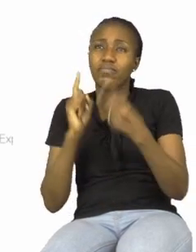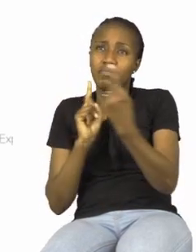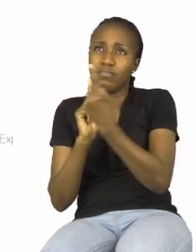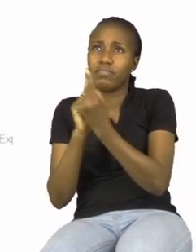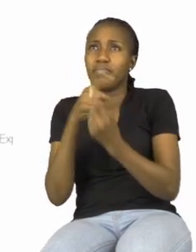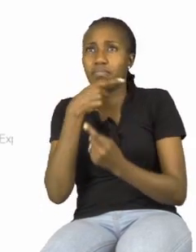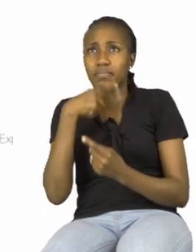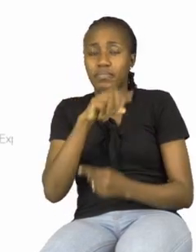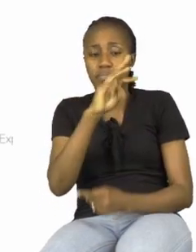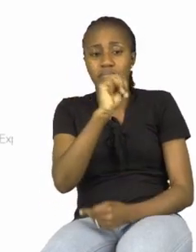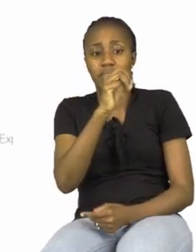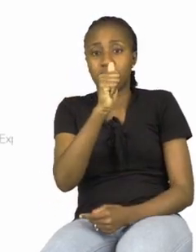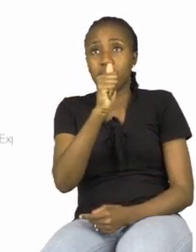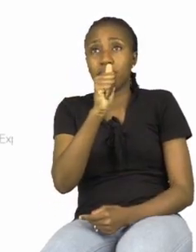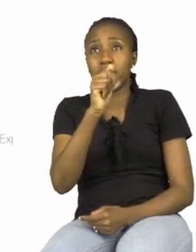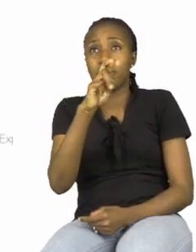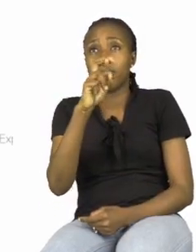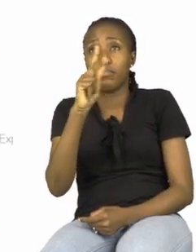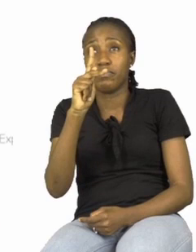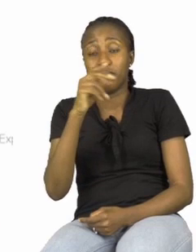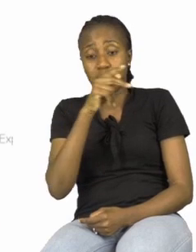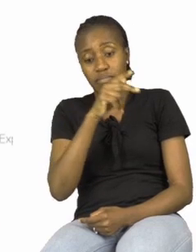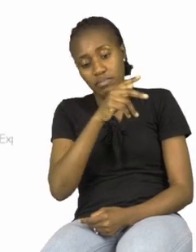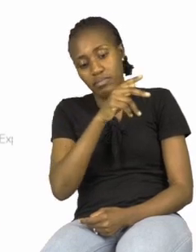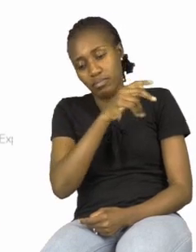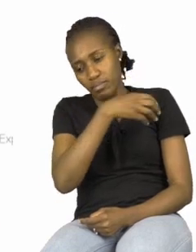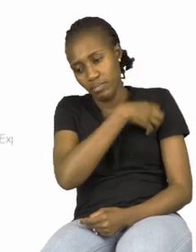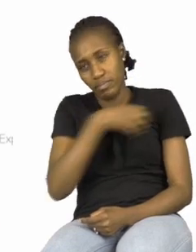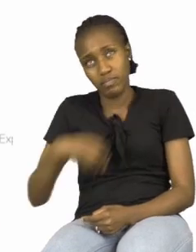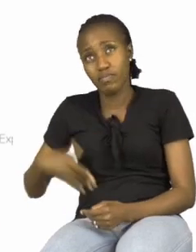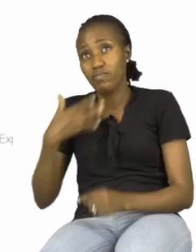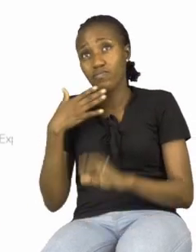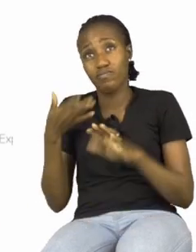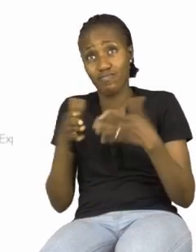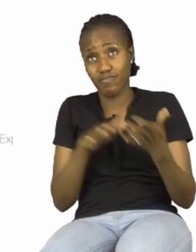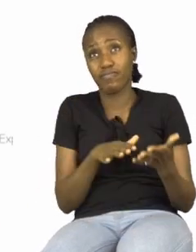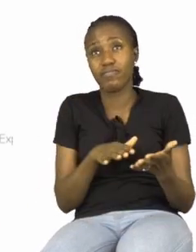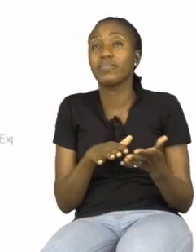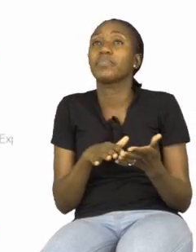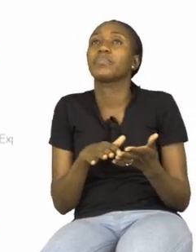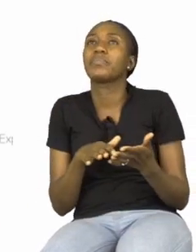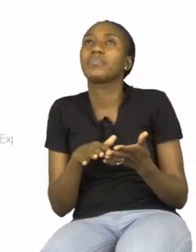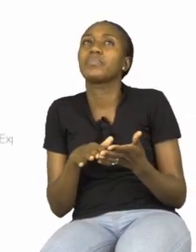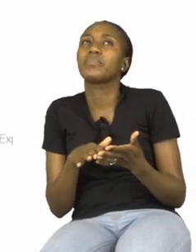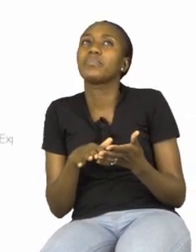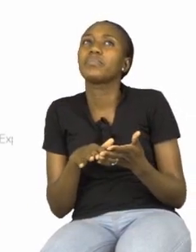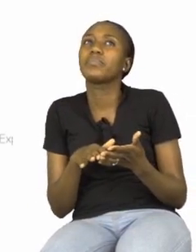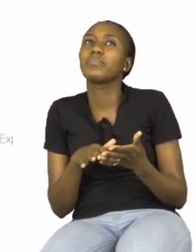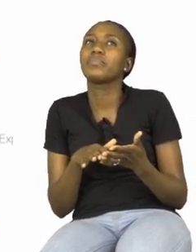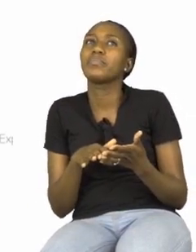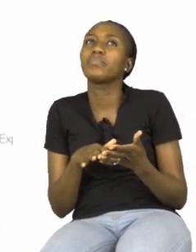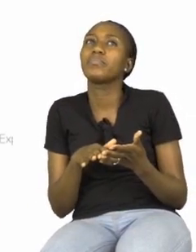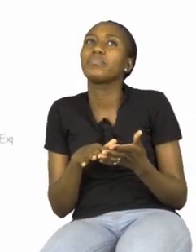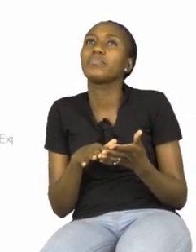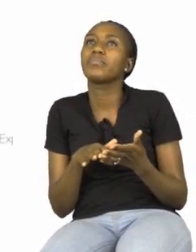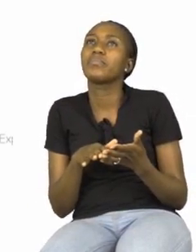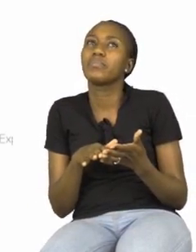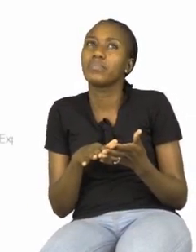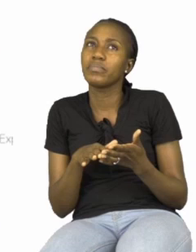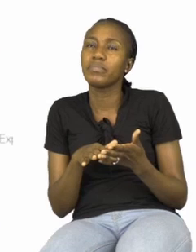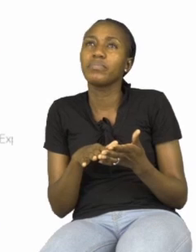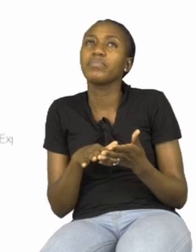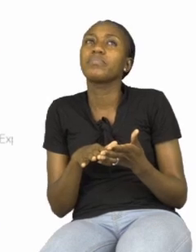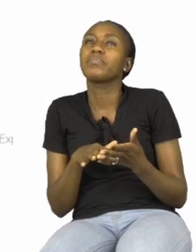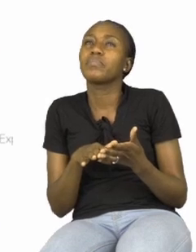Mark, the previous president, was a mentor to me, and just in terms of the big shoes that I've got to fill,